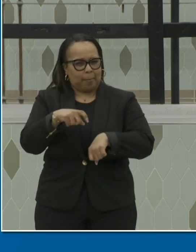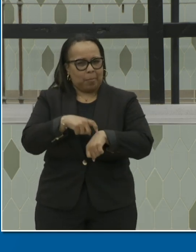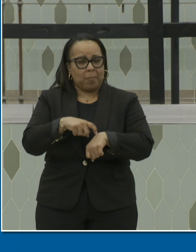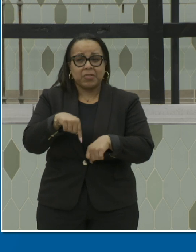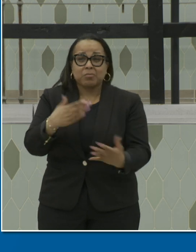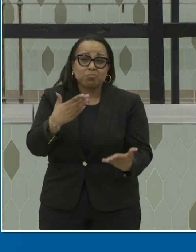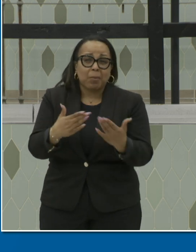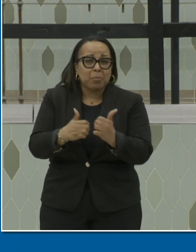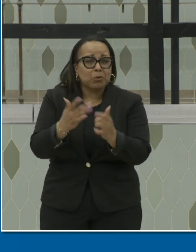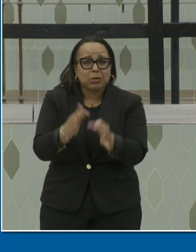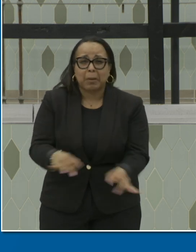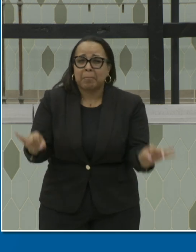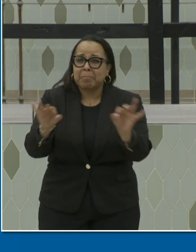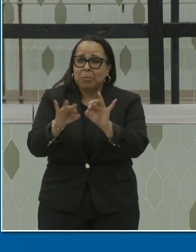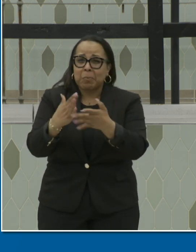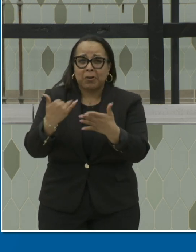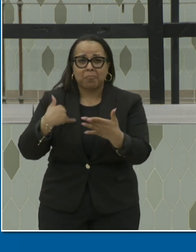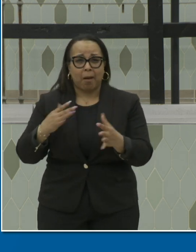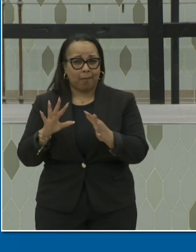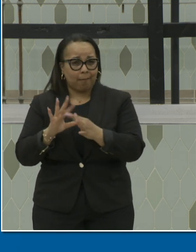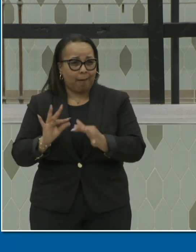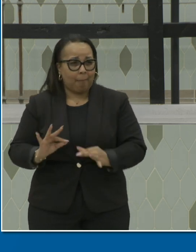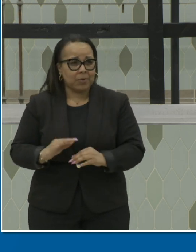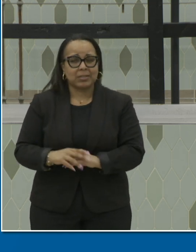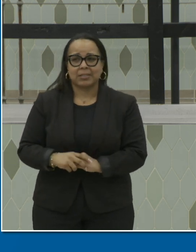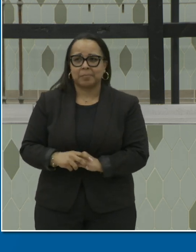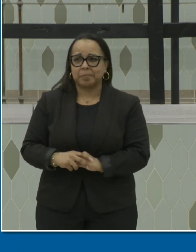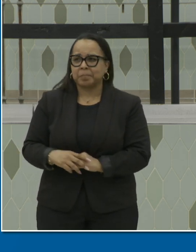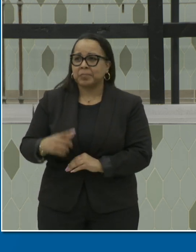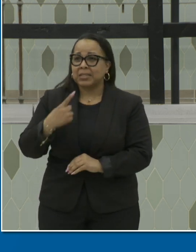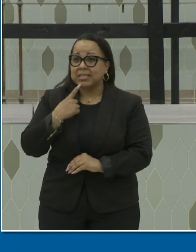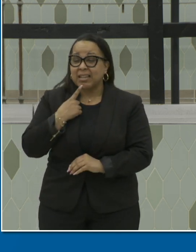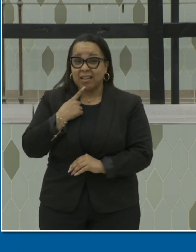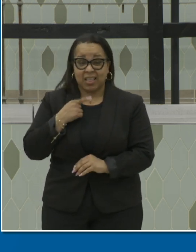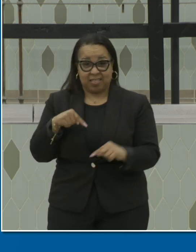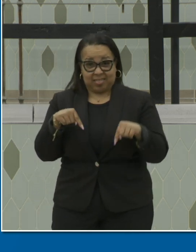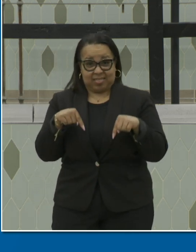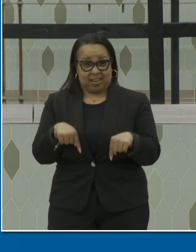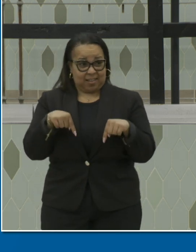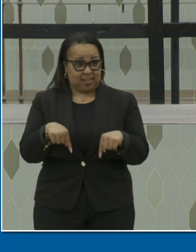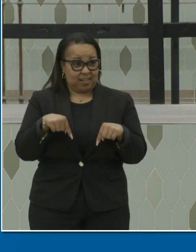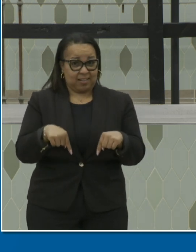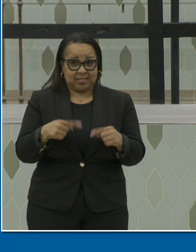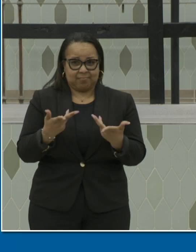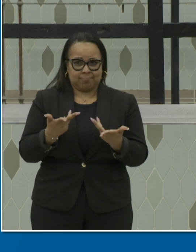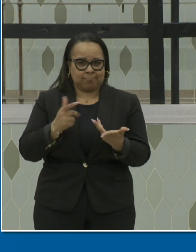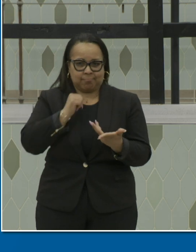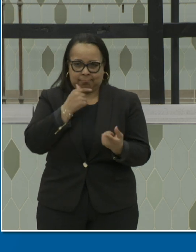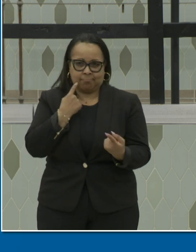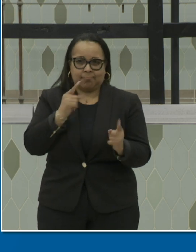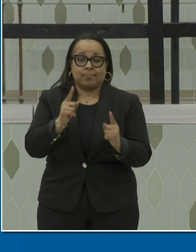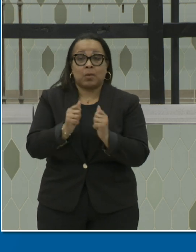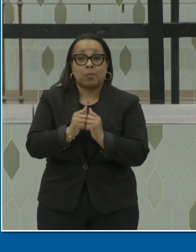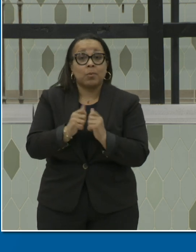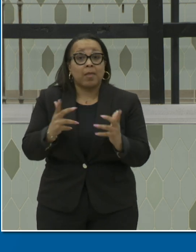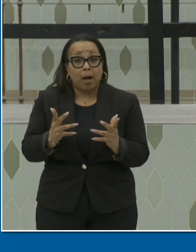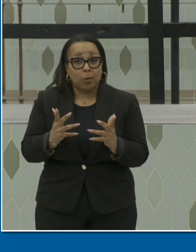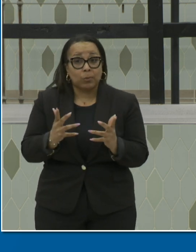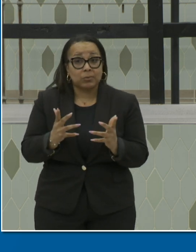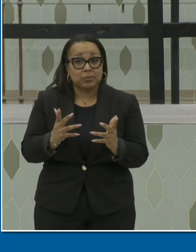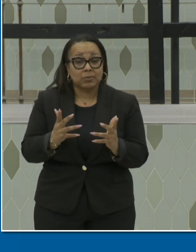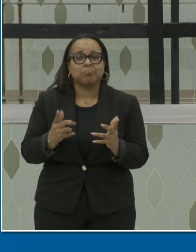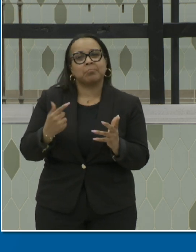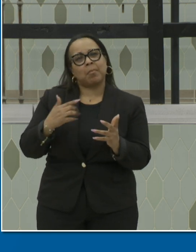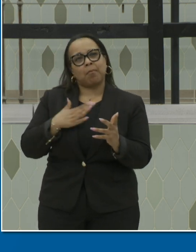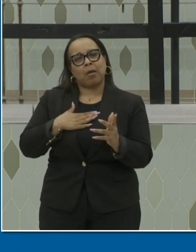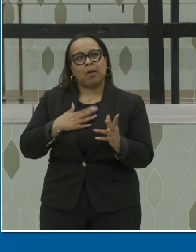this is probably the most important part of my comments, to say none of this would have happened without what